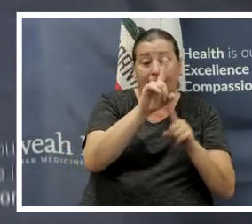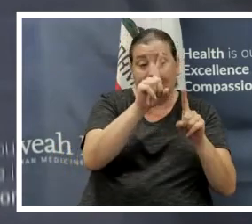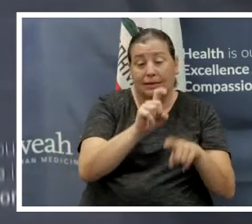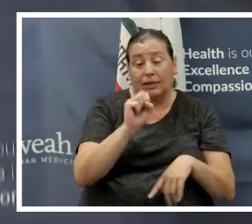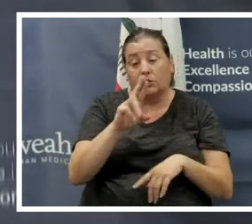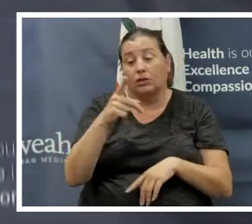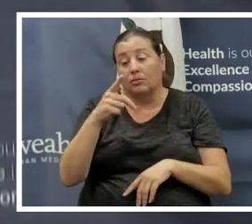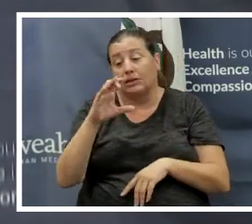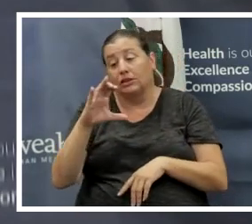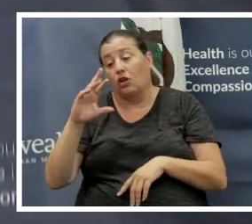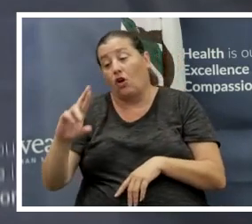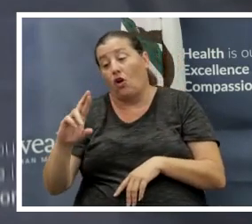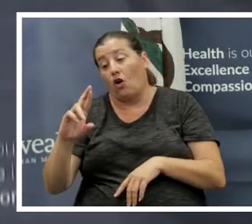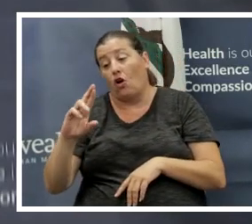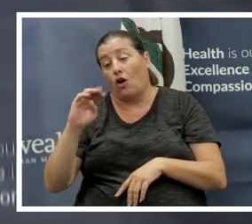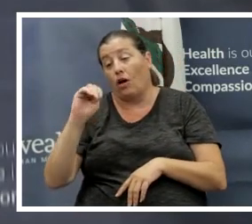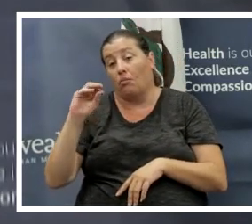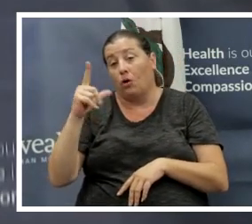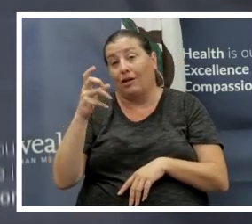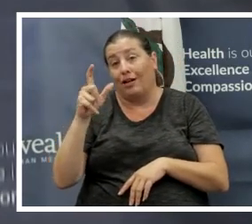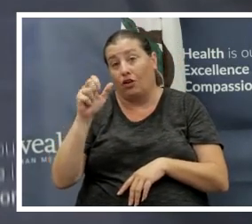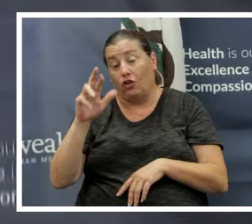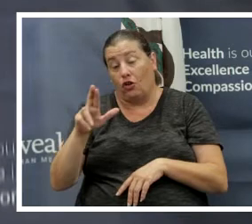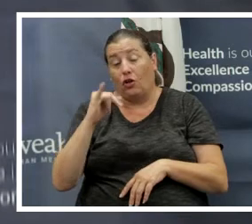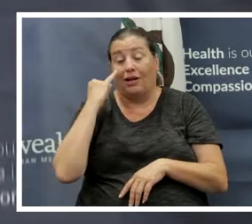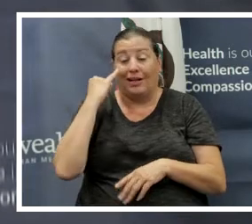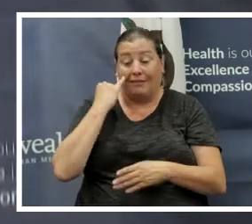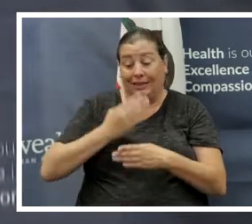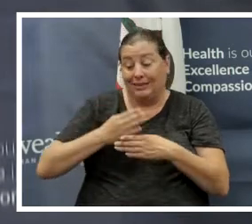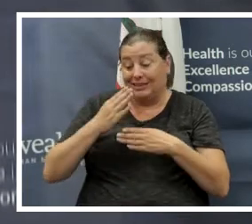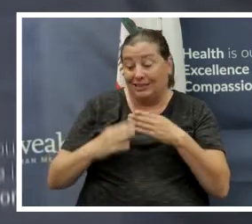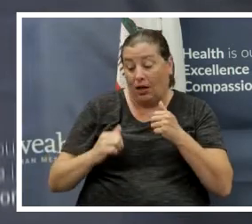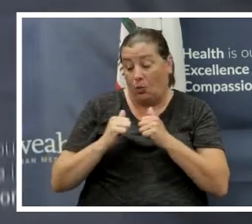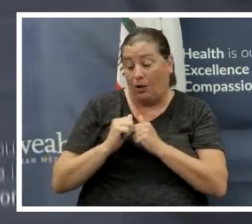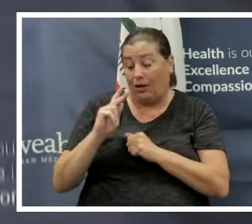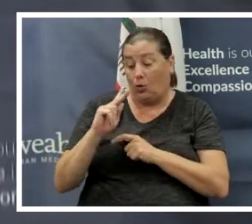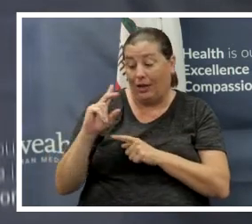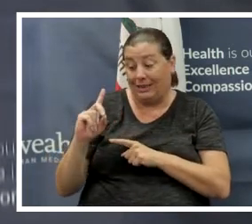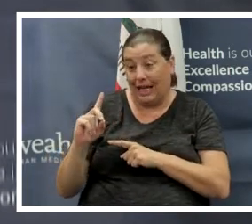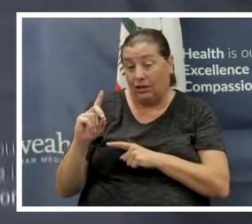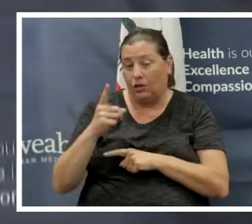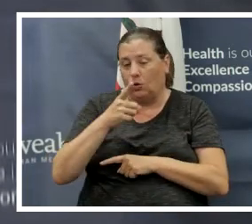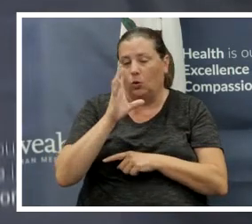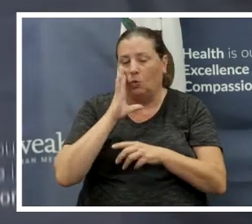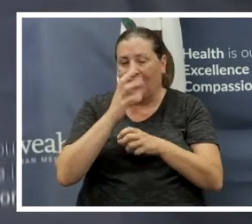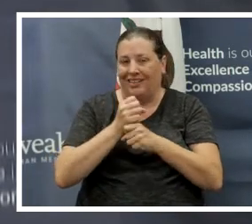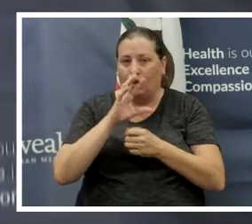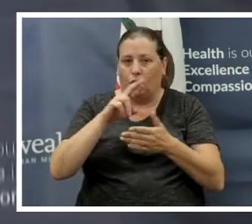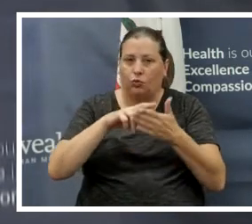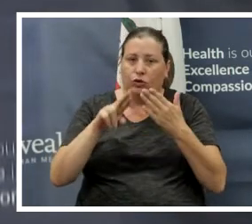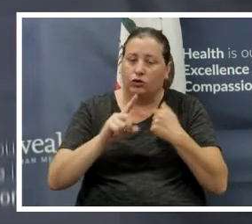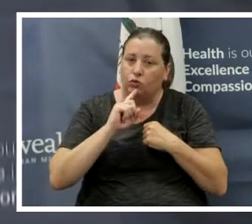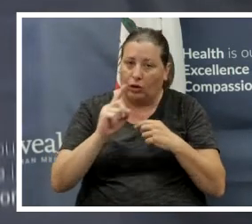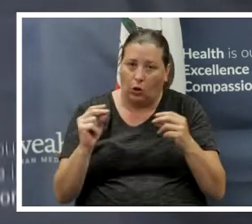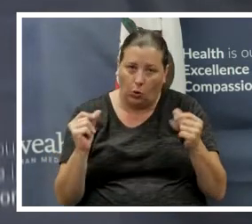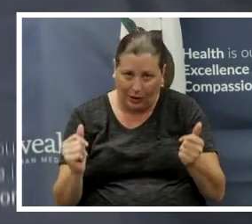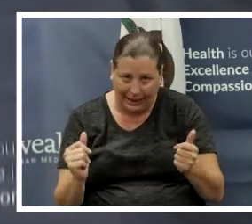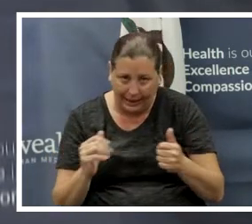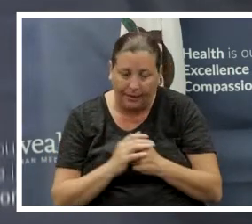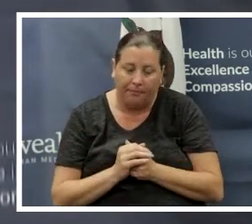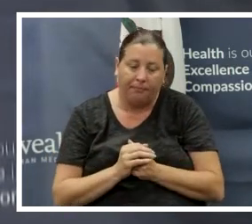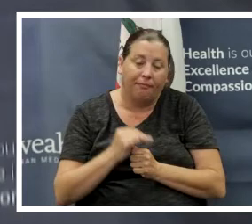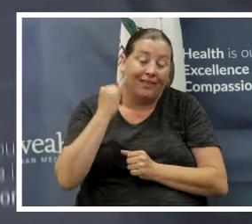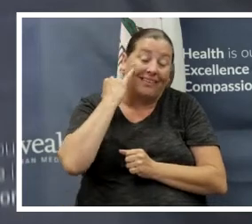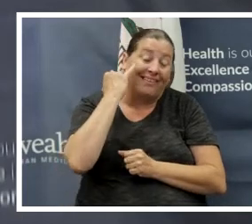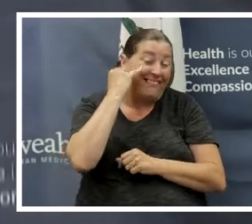molecular, if it's done through Kaweah Delta, you're going to get results rather quickly. If you go to your